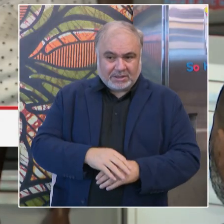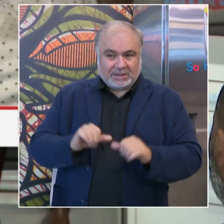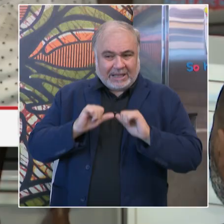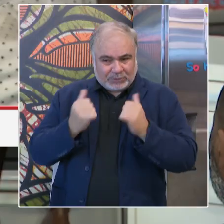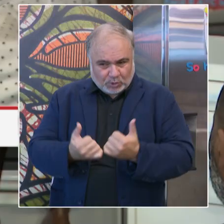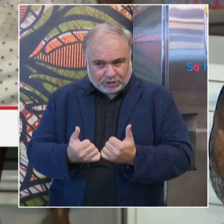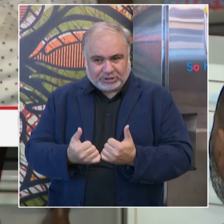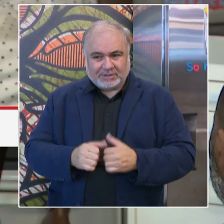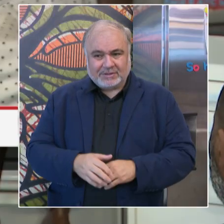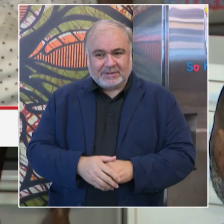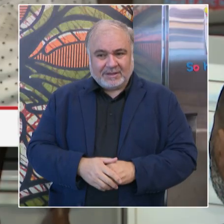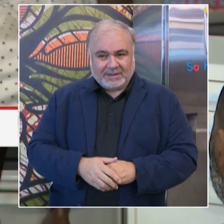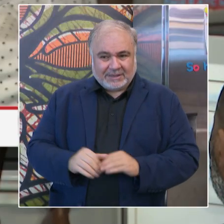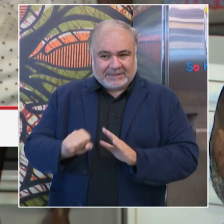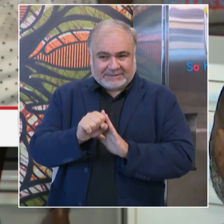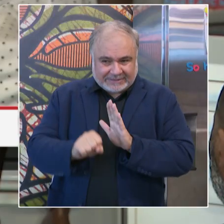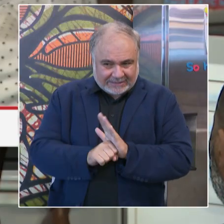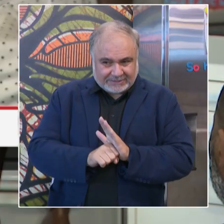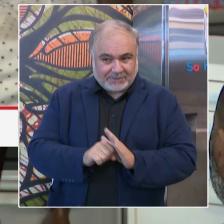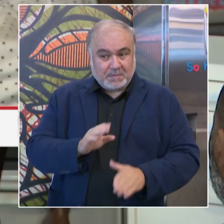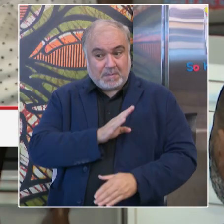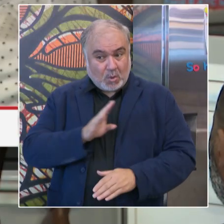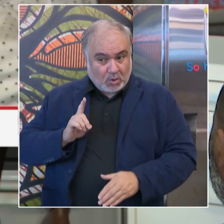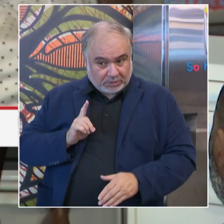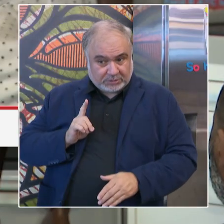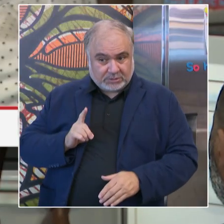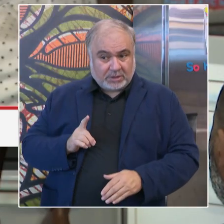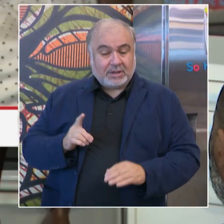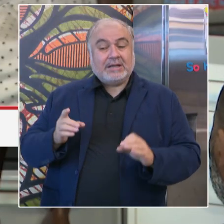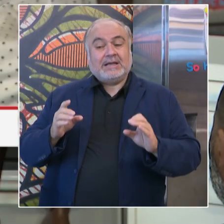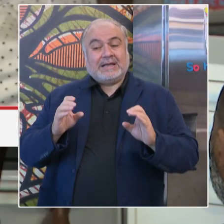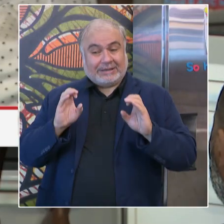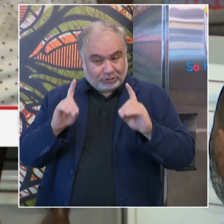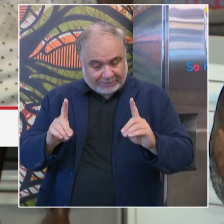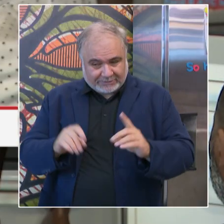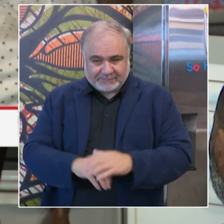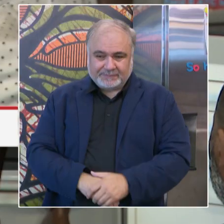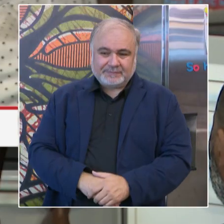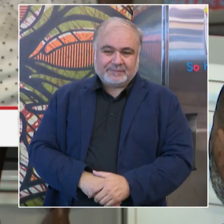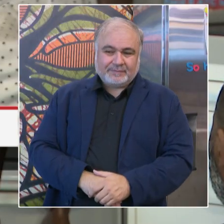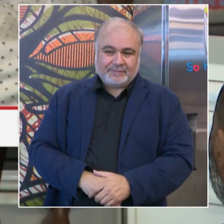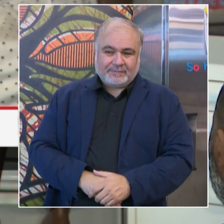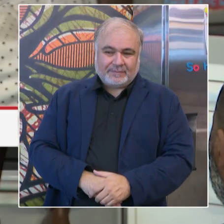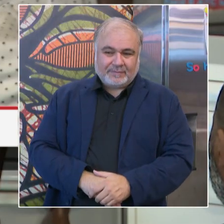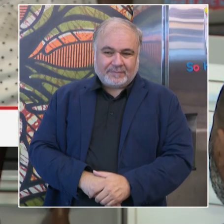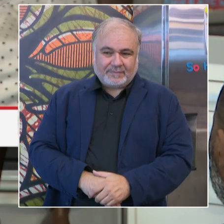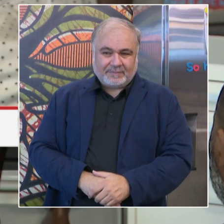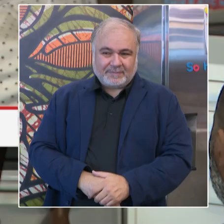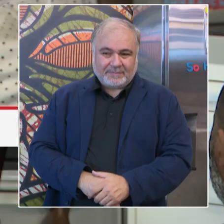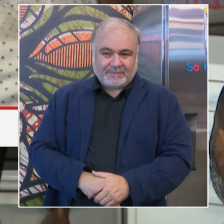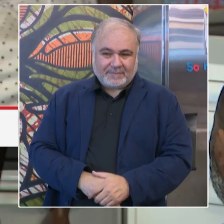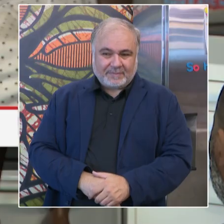of Education. I see Jock Patterson as well. And so with that, I think